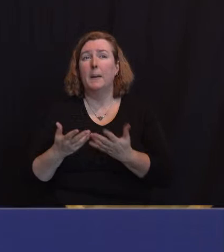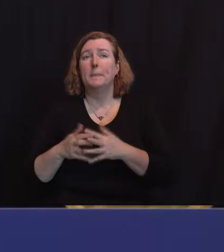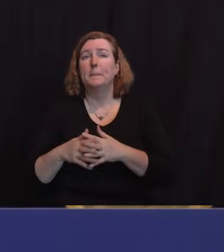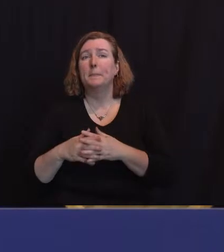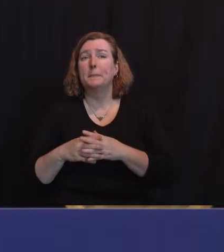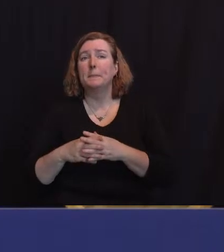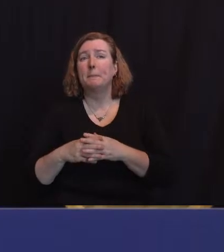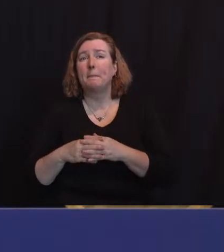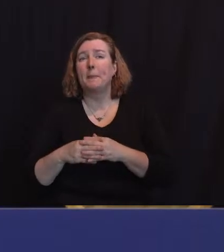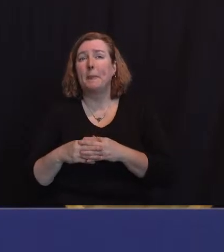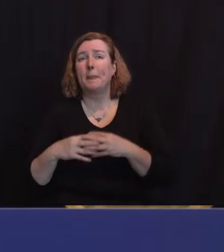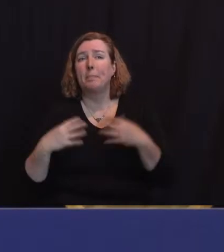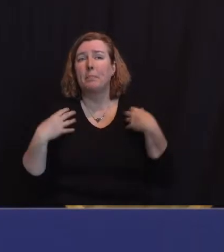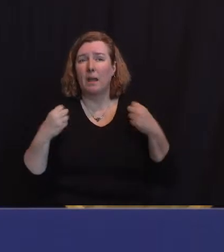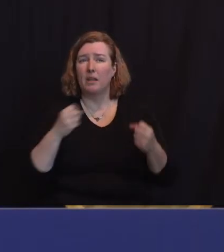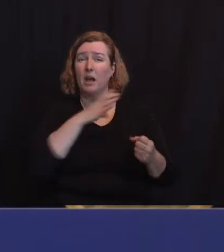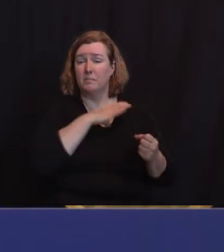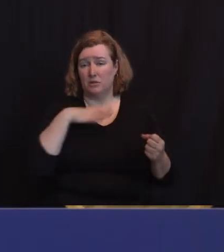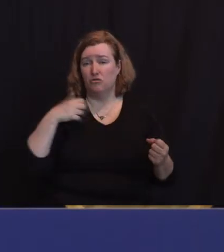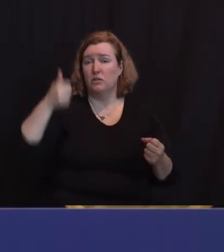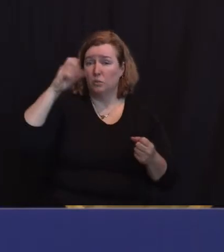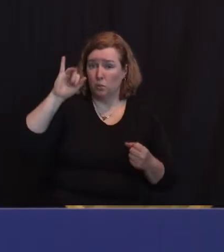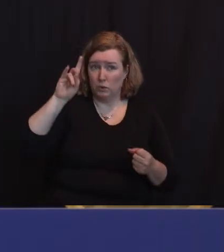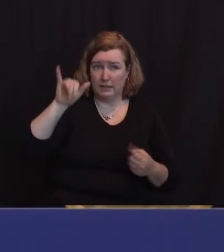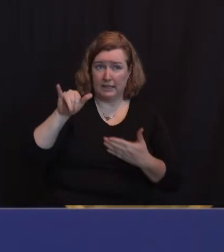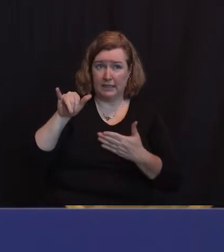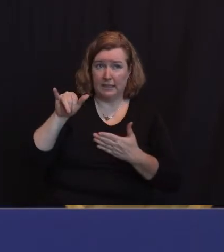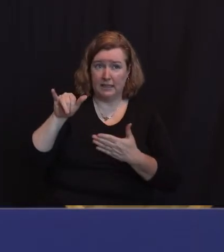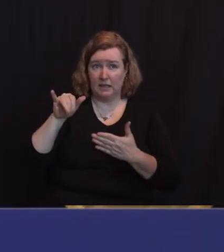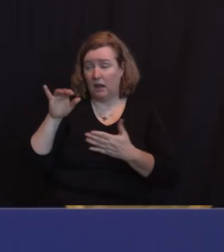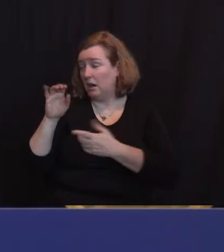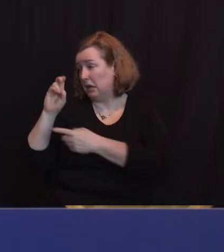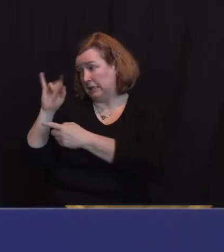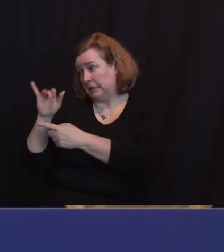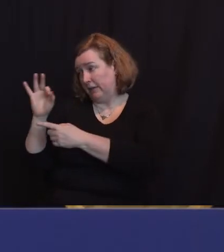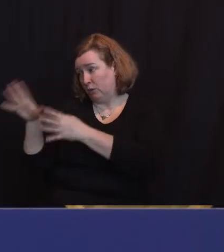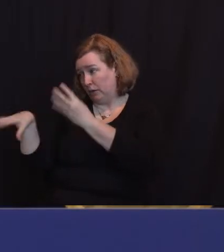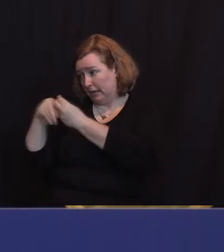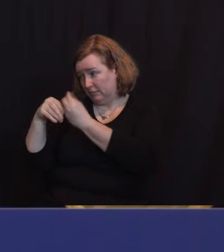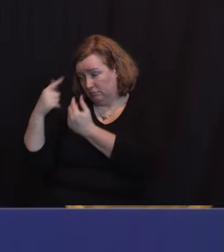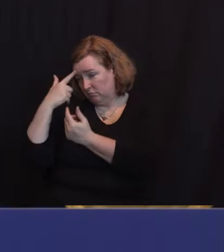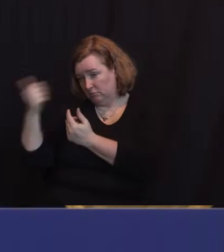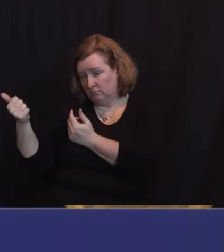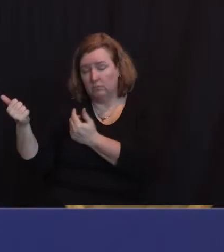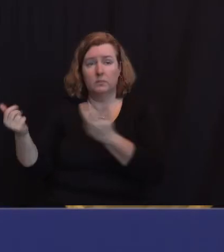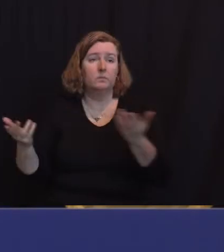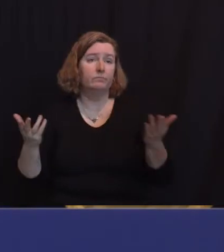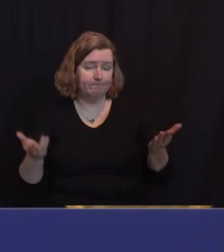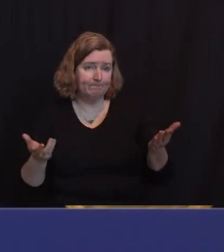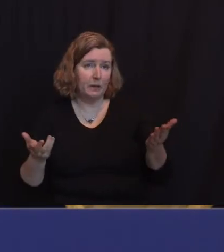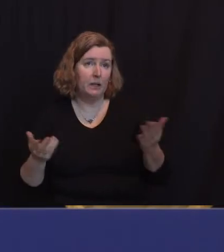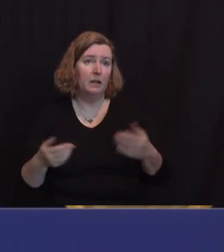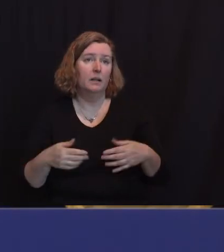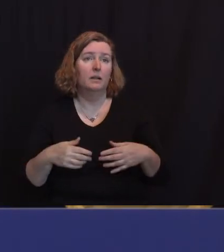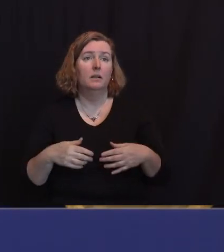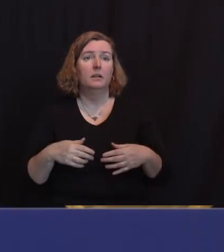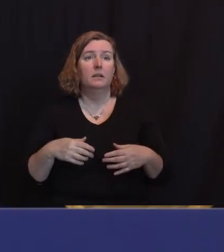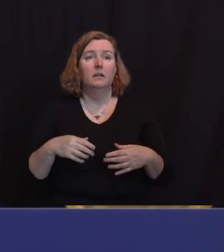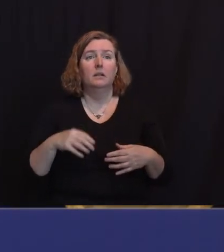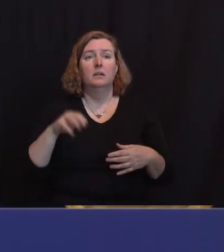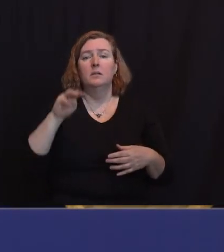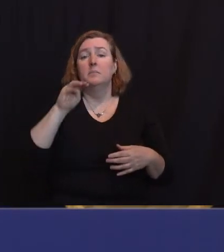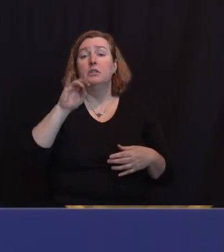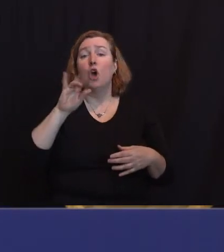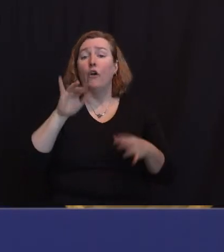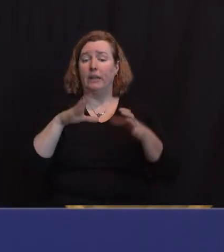in terms of the efforts, and Governor, maybe you want to weigh in on this as well, to get our minority communities vaccinated.